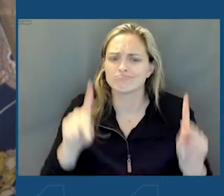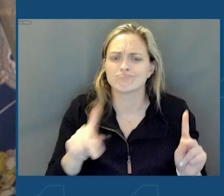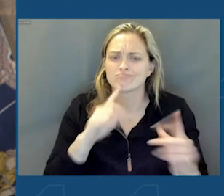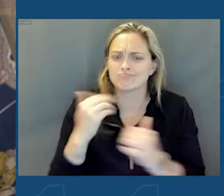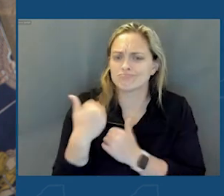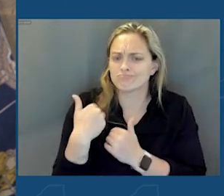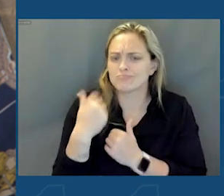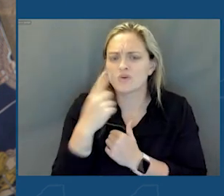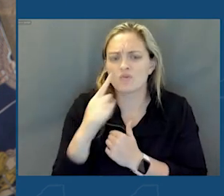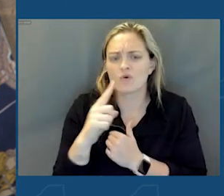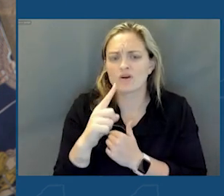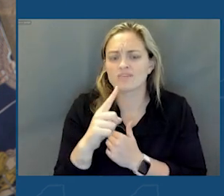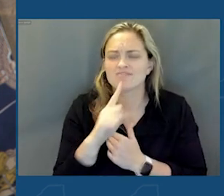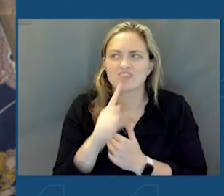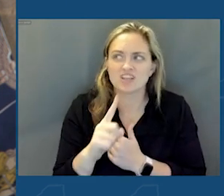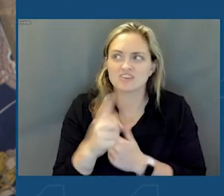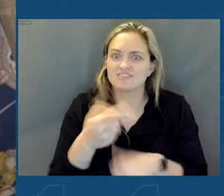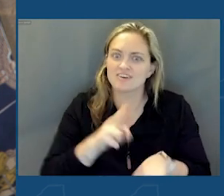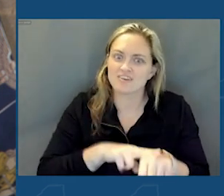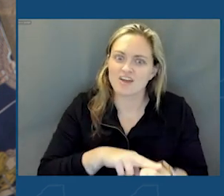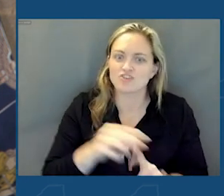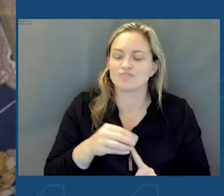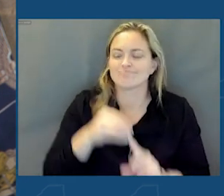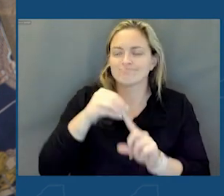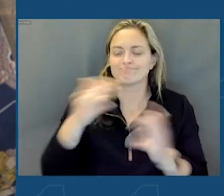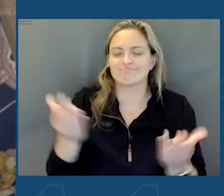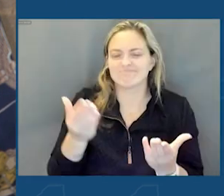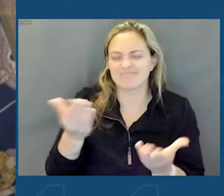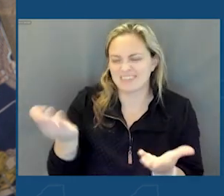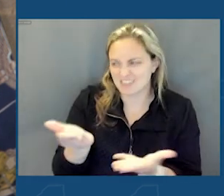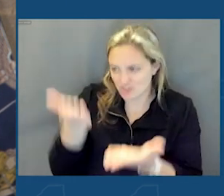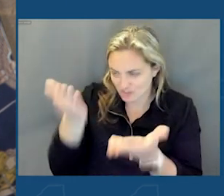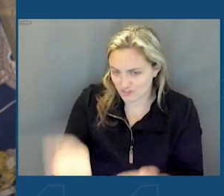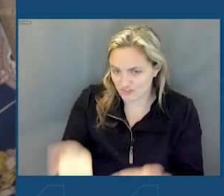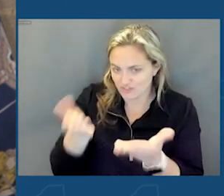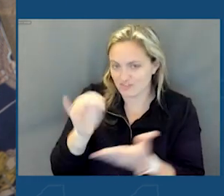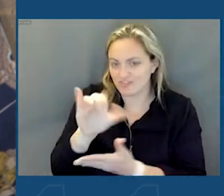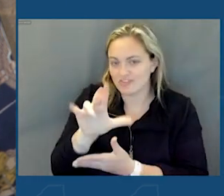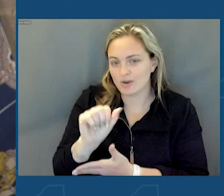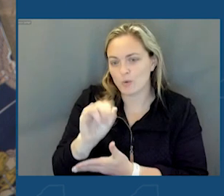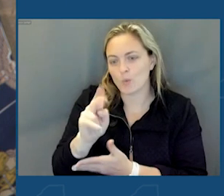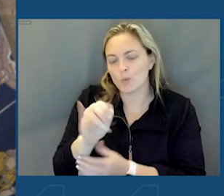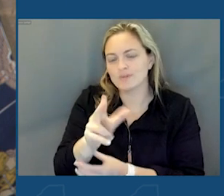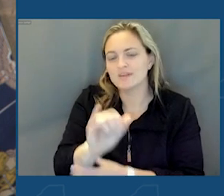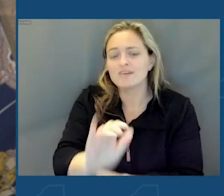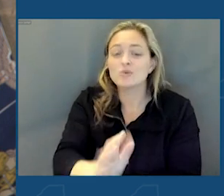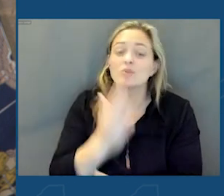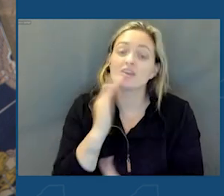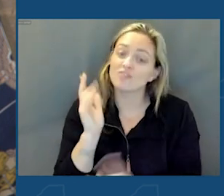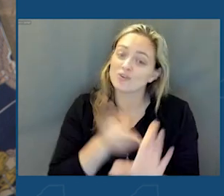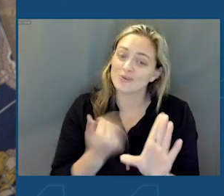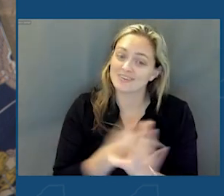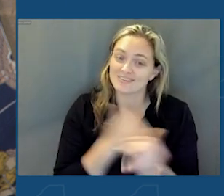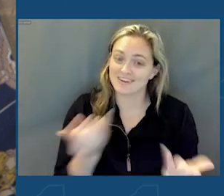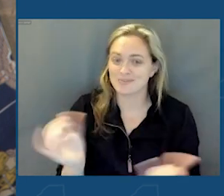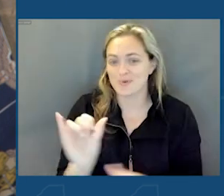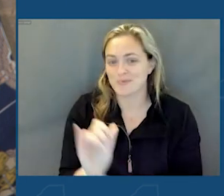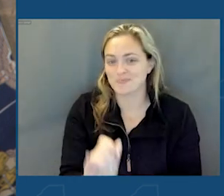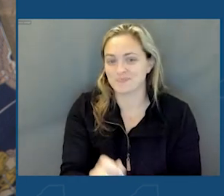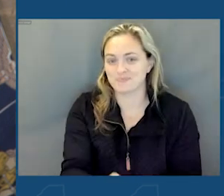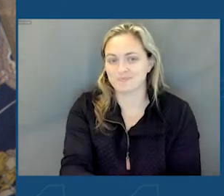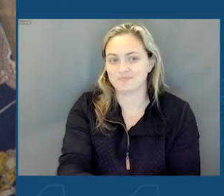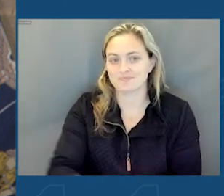for what are really national treasures, and he's right here in the flesh, and that is Eric Kulisade. I want to thank him for joining us as well.